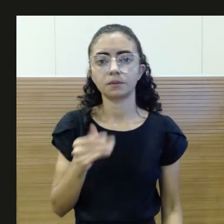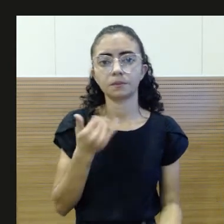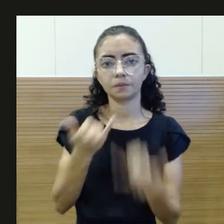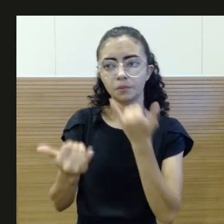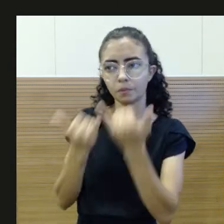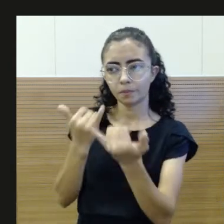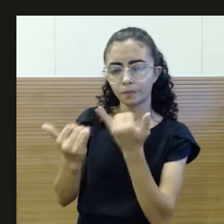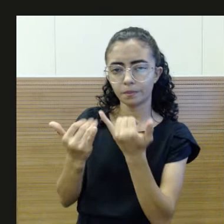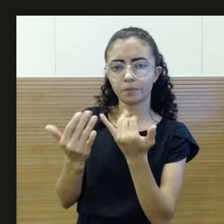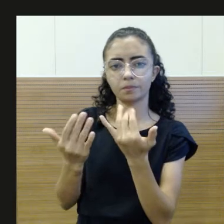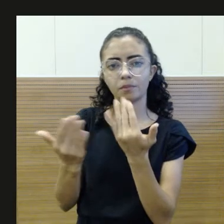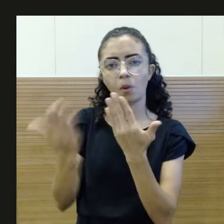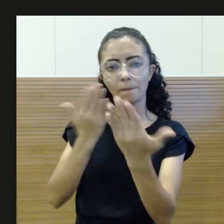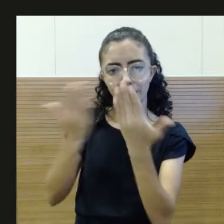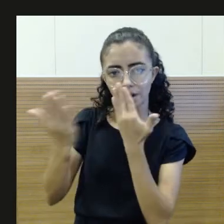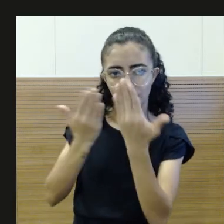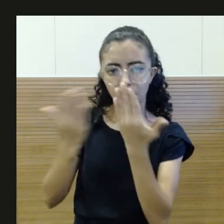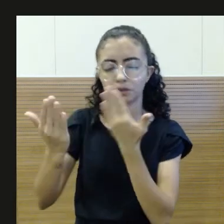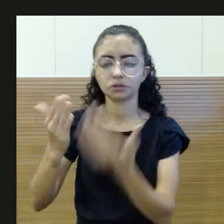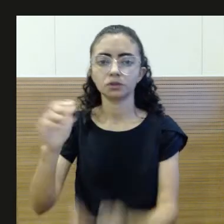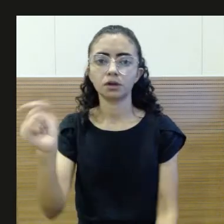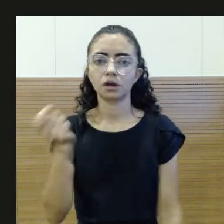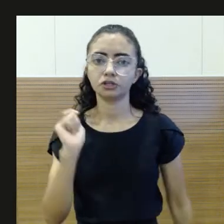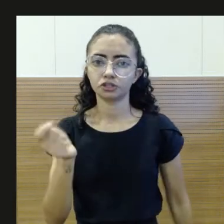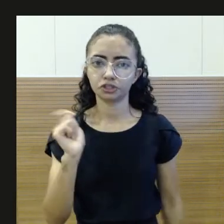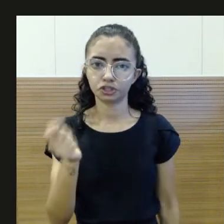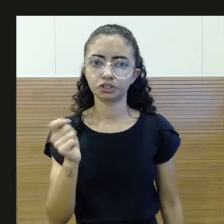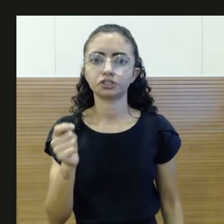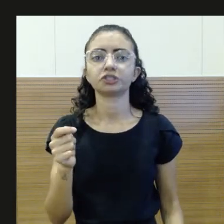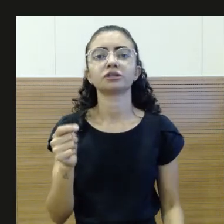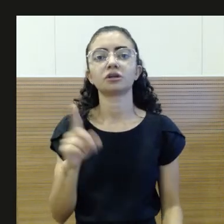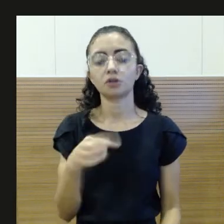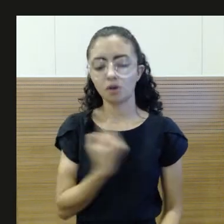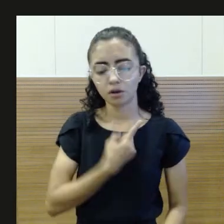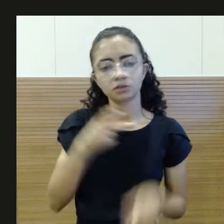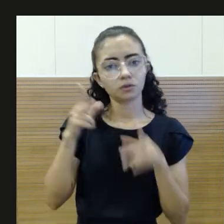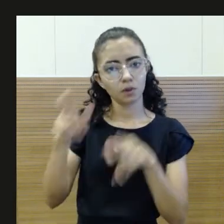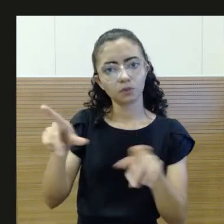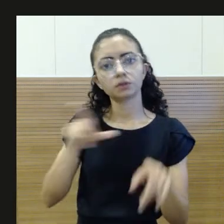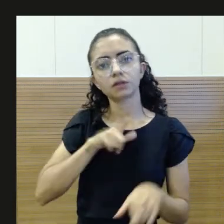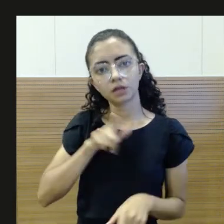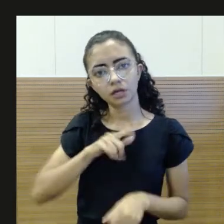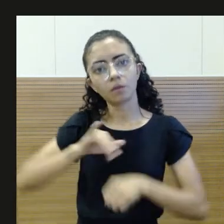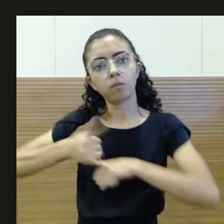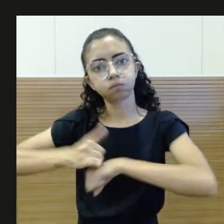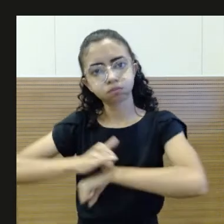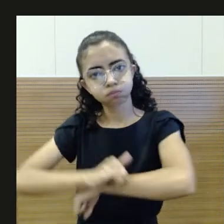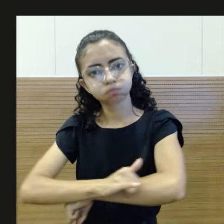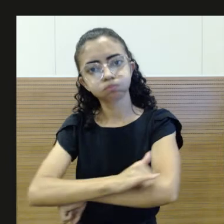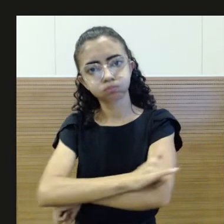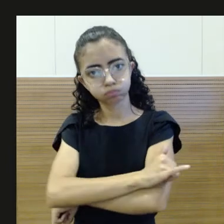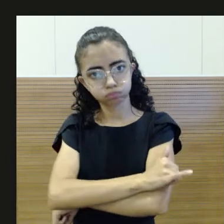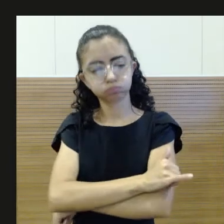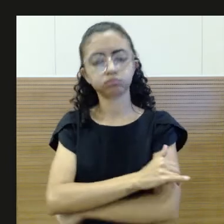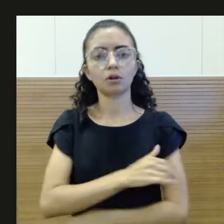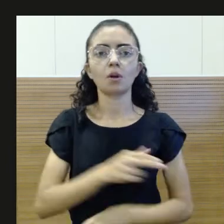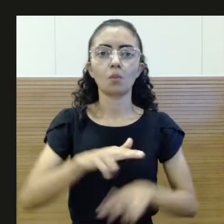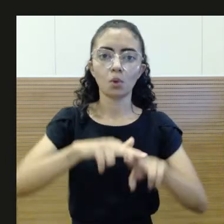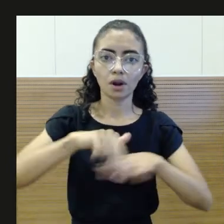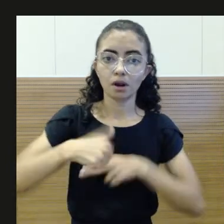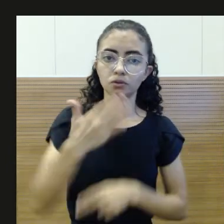healthy food nutrition will come from a food system that is socially and environmentally